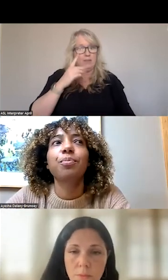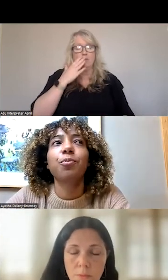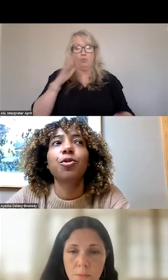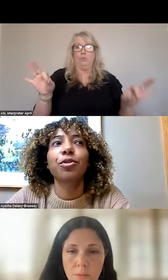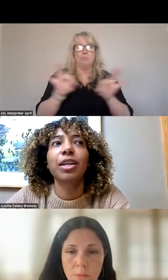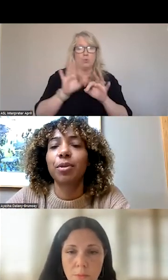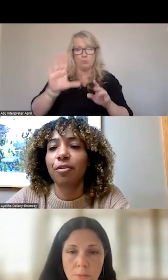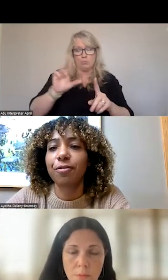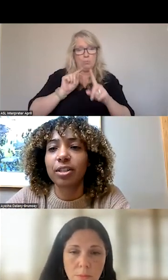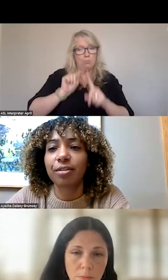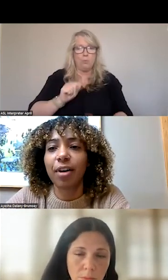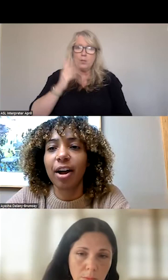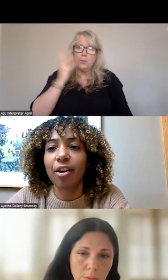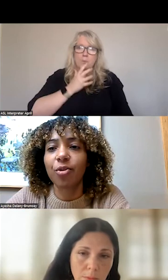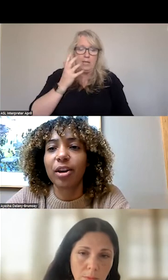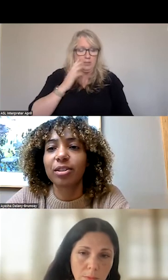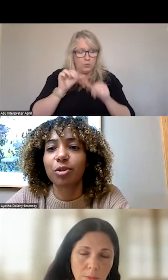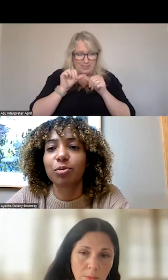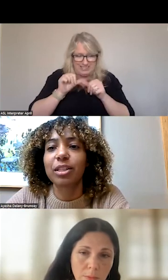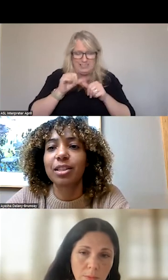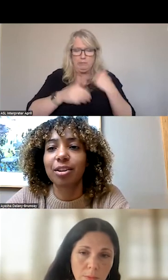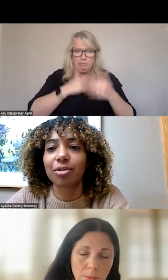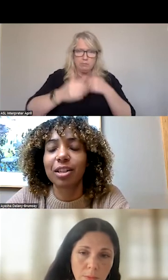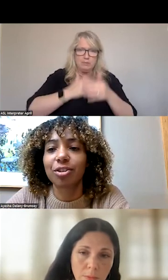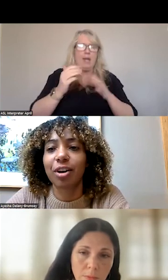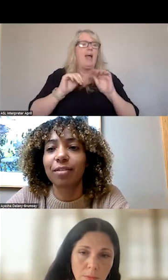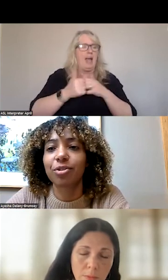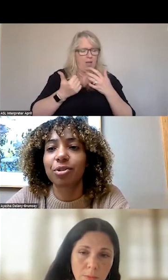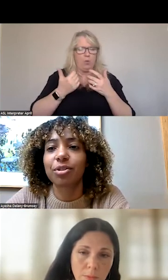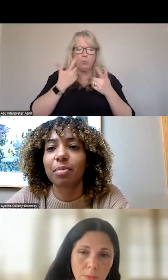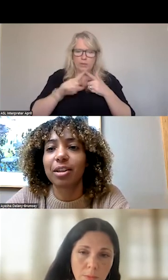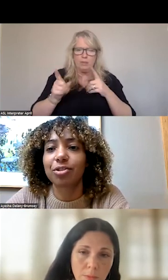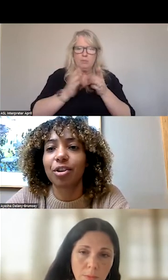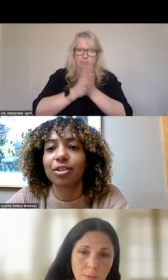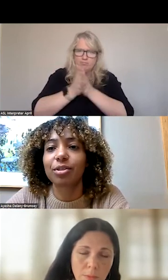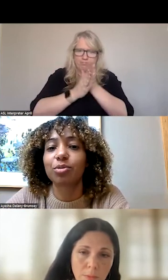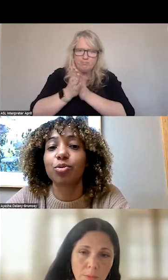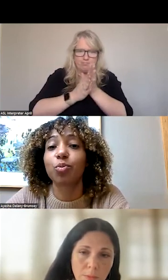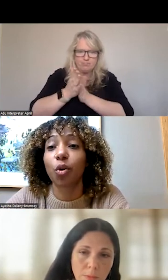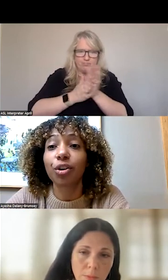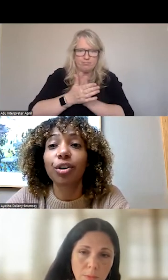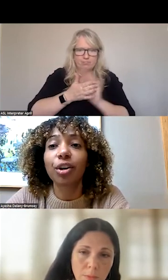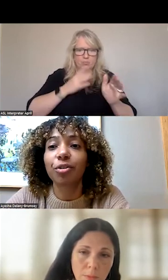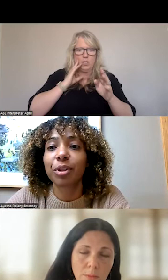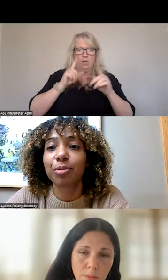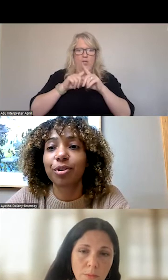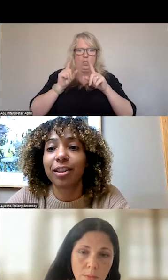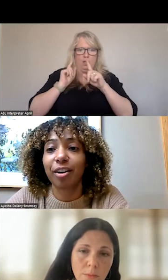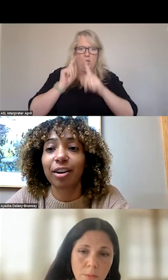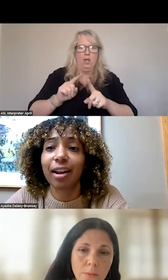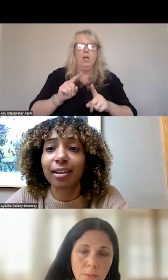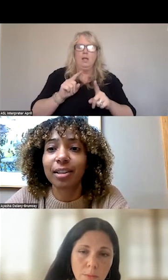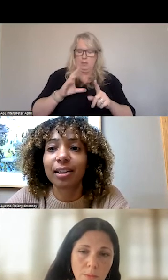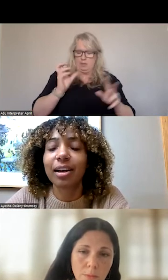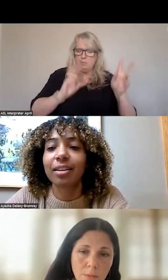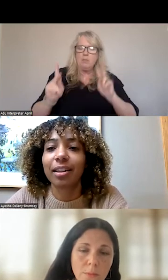You're keeping our feet to the fire on the ways in which we continue to need to drive towards making sure our systems do work for people, that